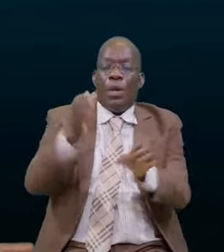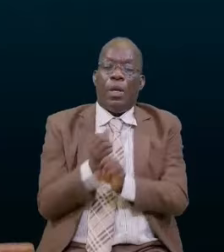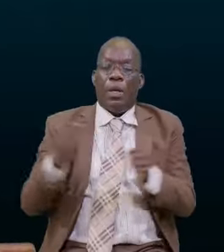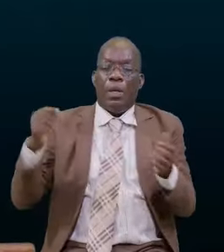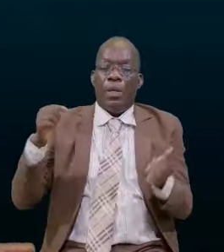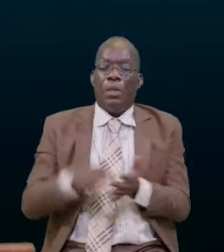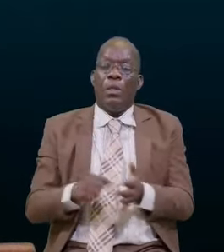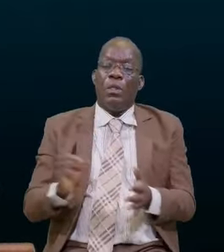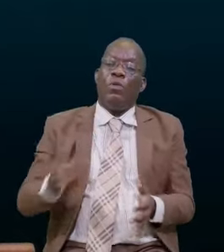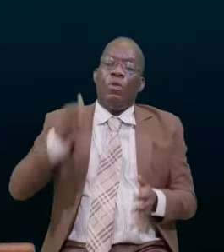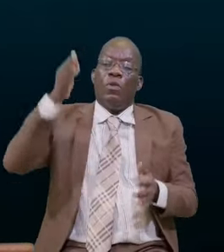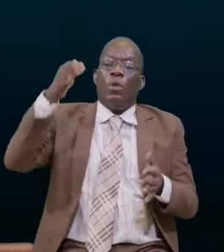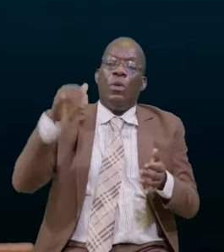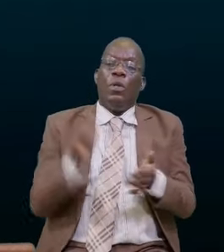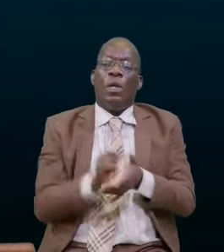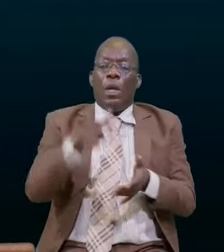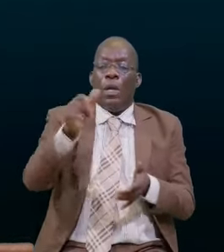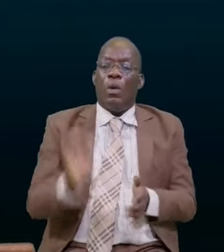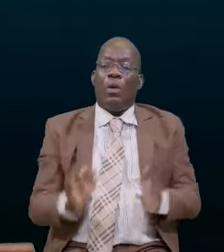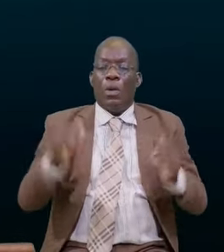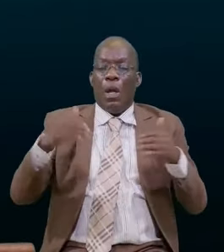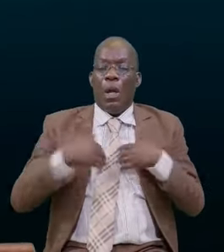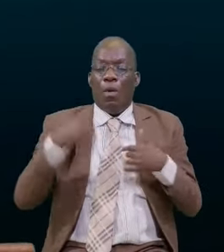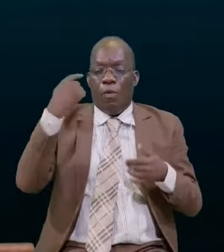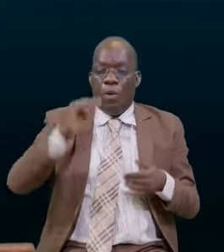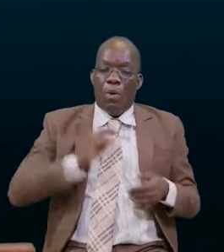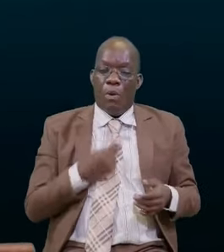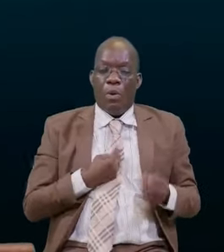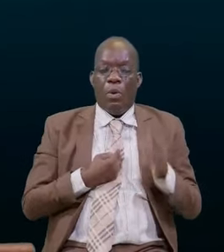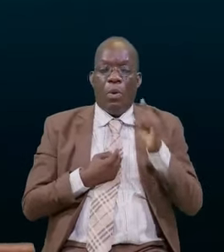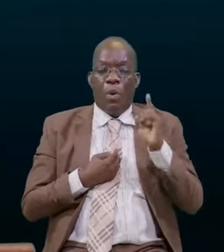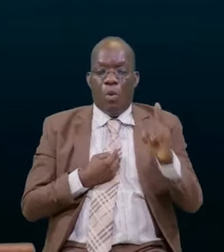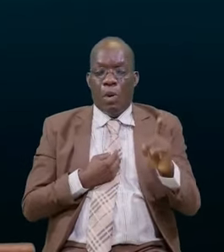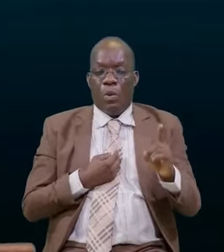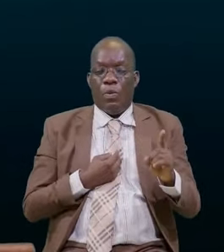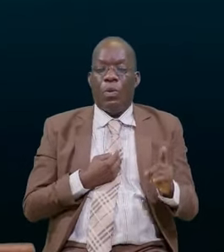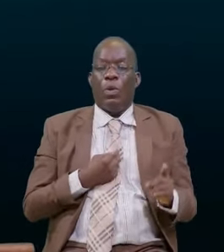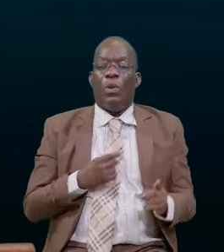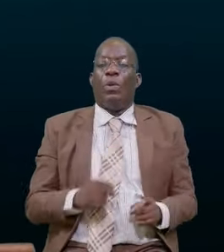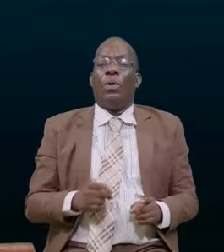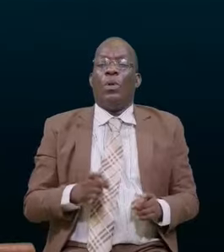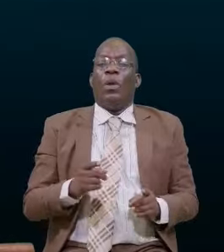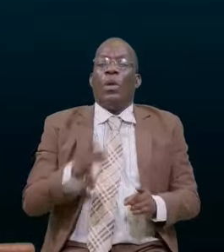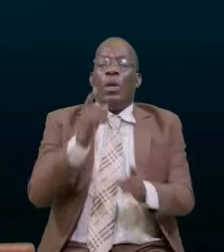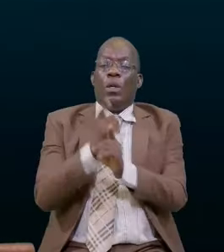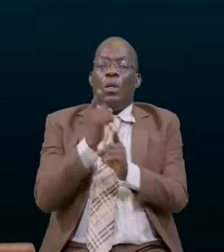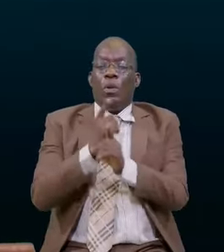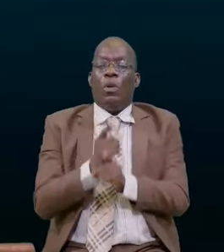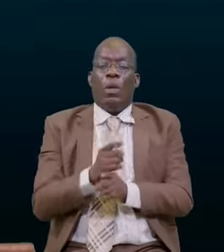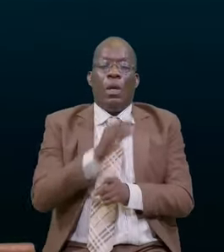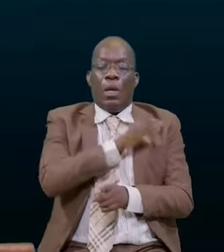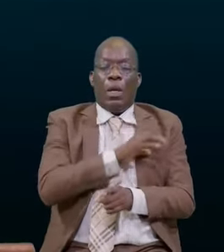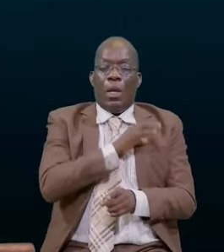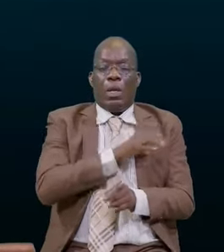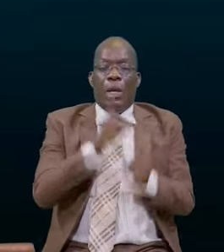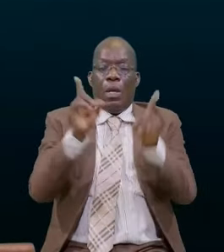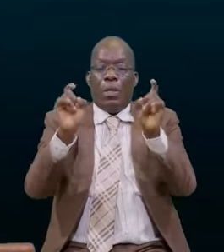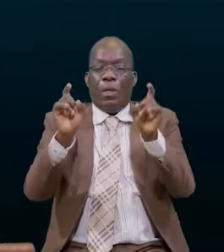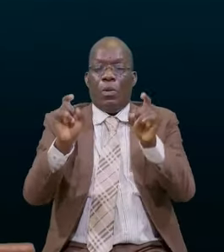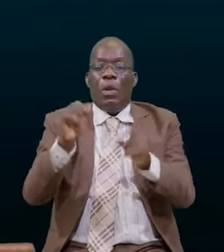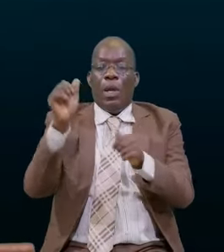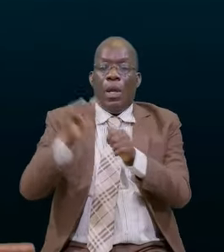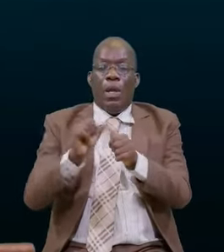is having for us number one there must be regular character examination every day let there be